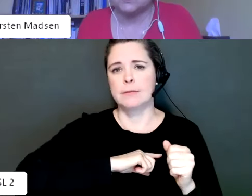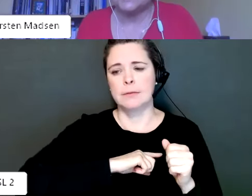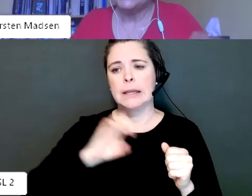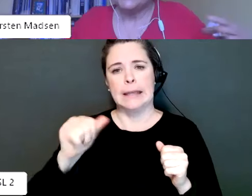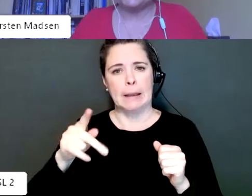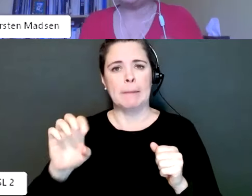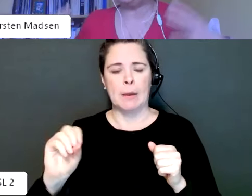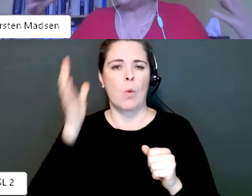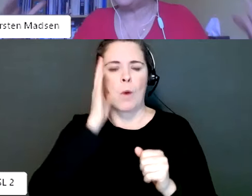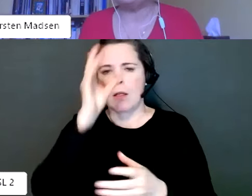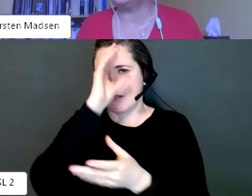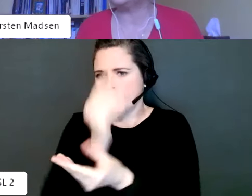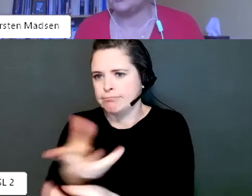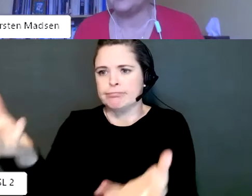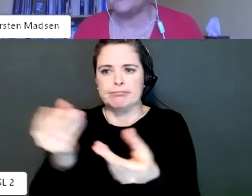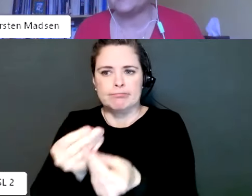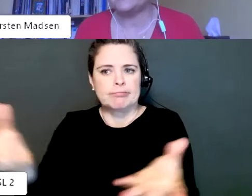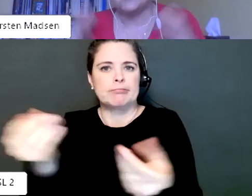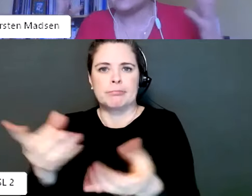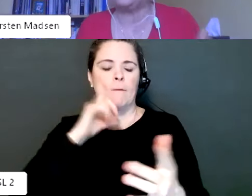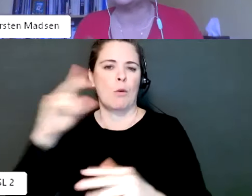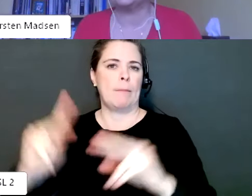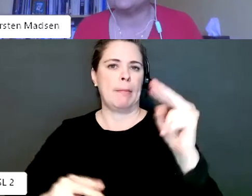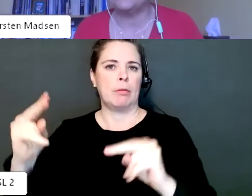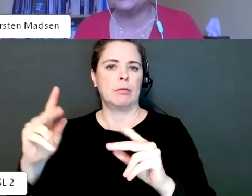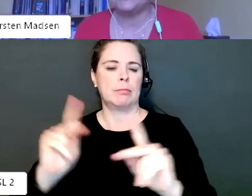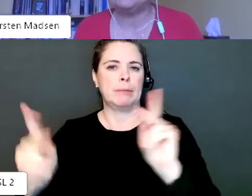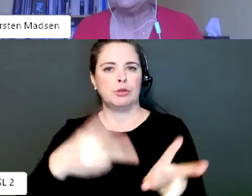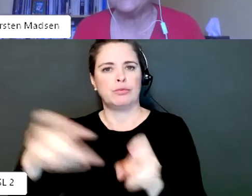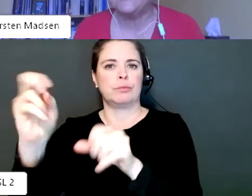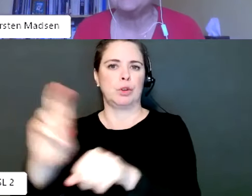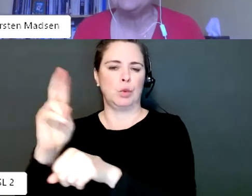out so that people can build upon things and not hoarding information.